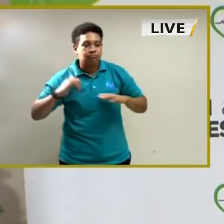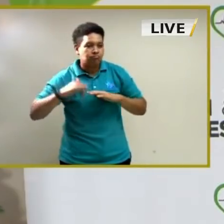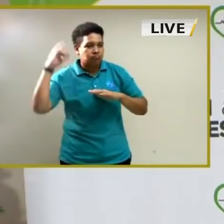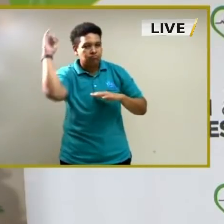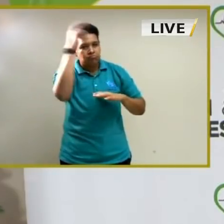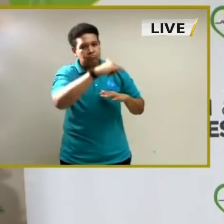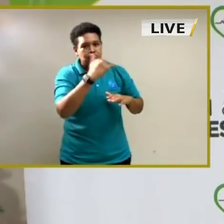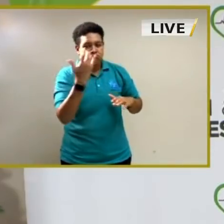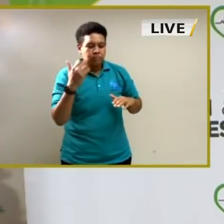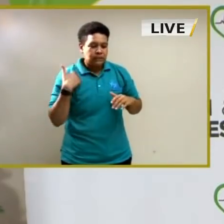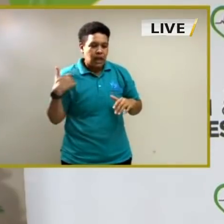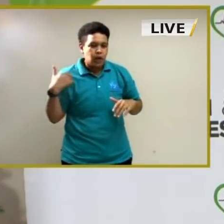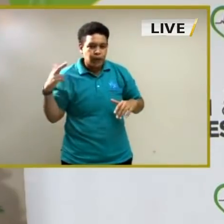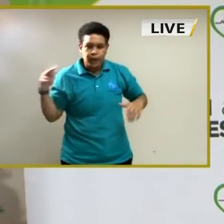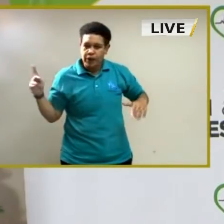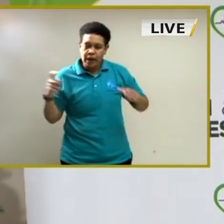country.